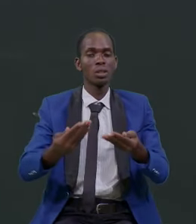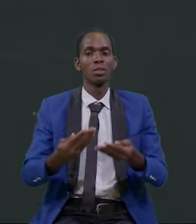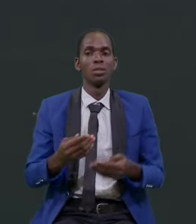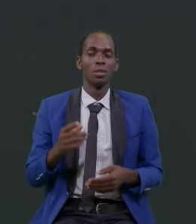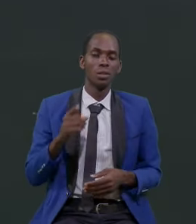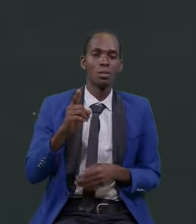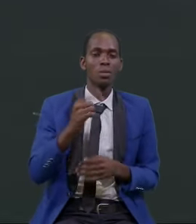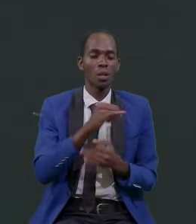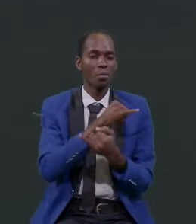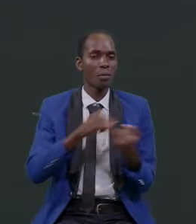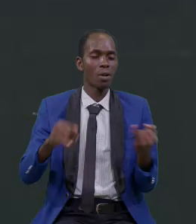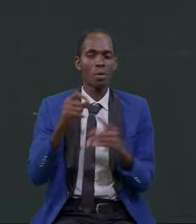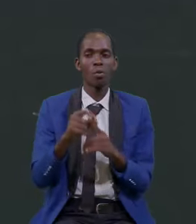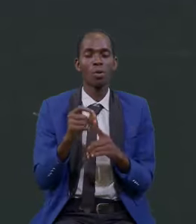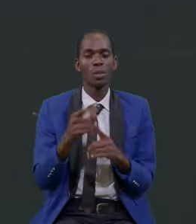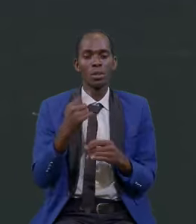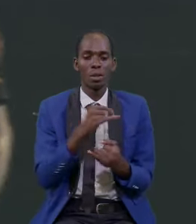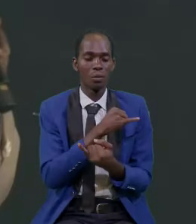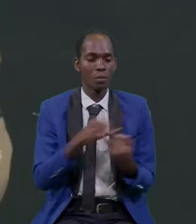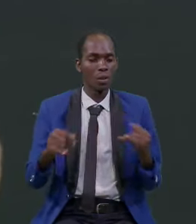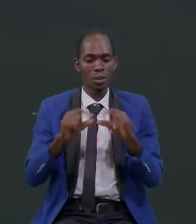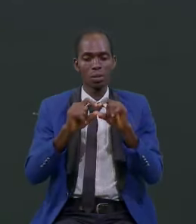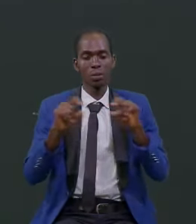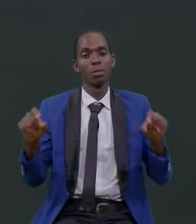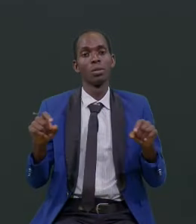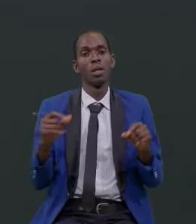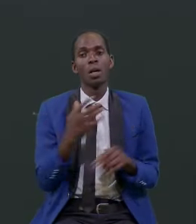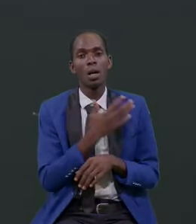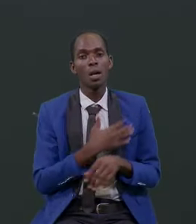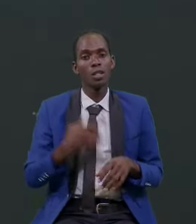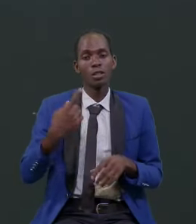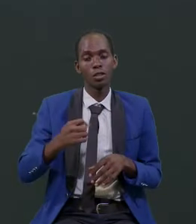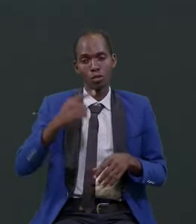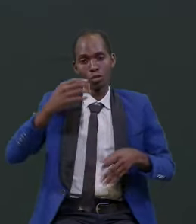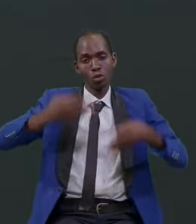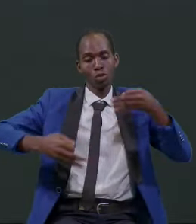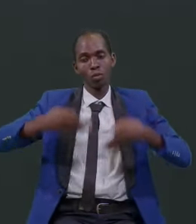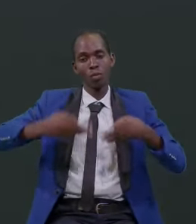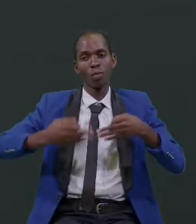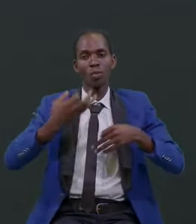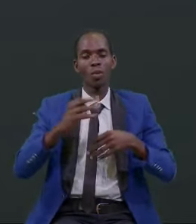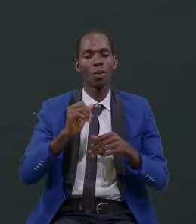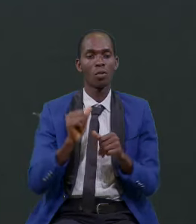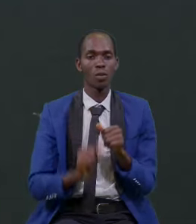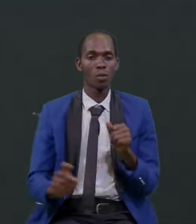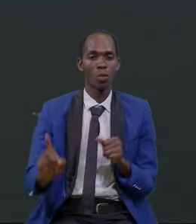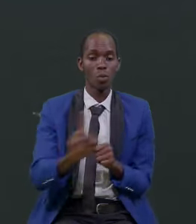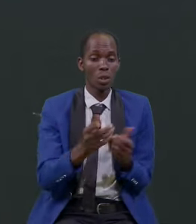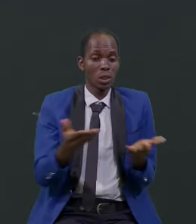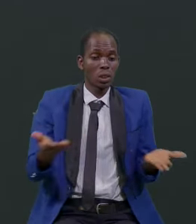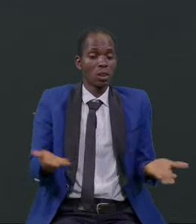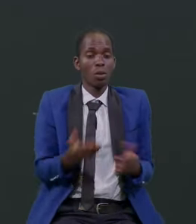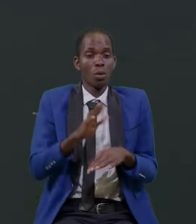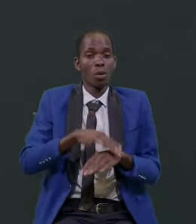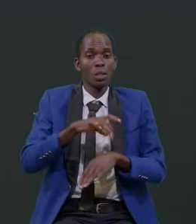the final sentence, and the judgment of everyone on earth now